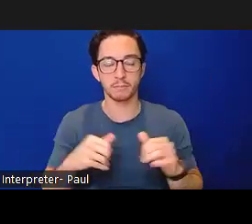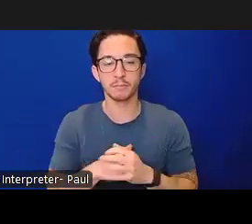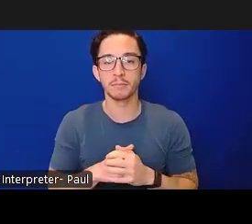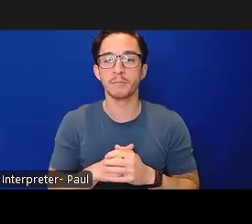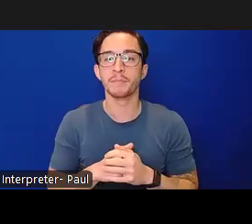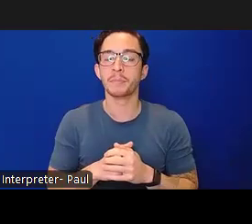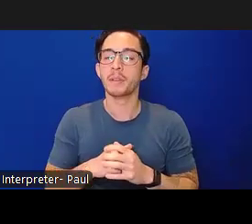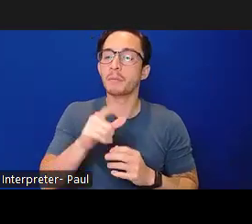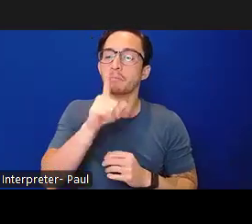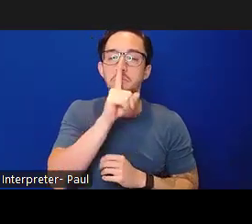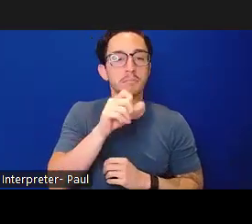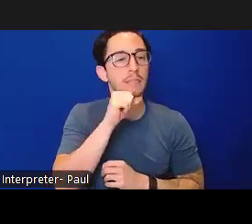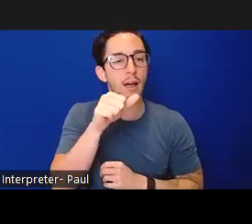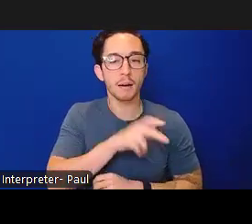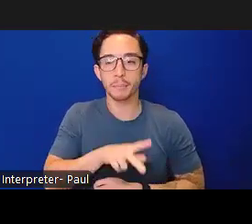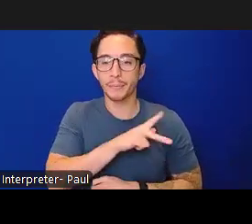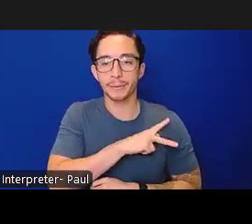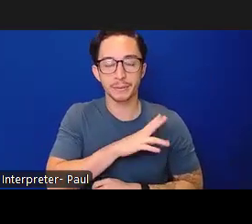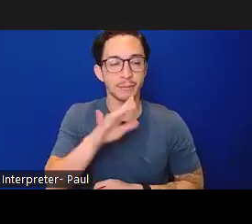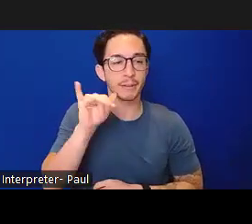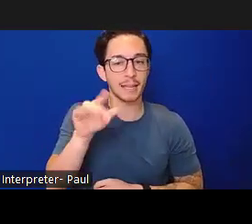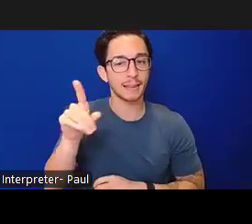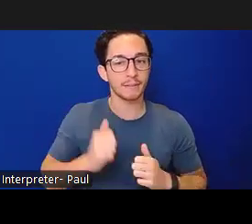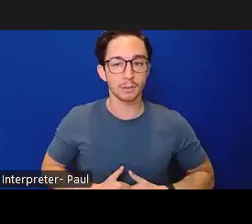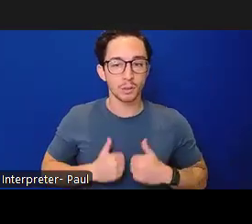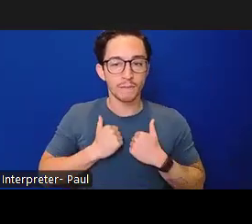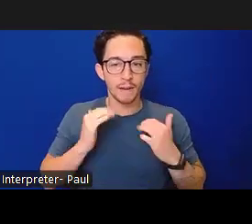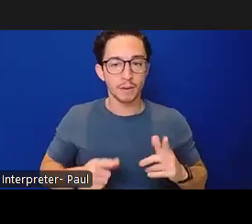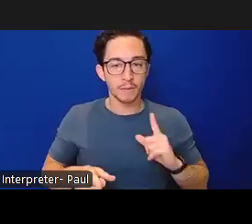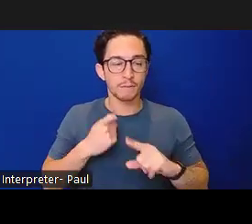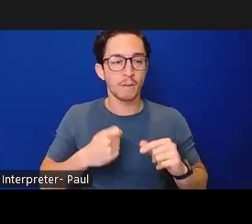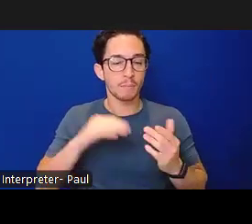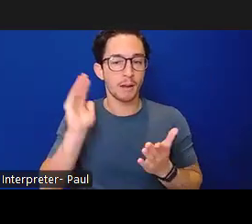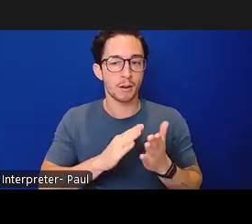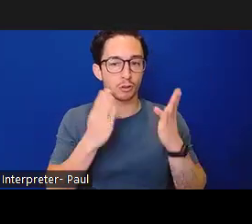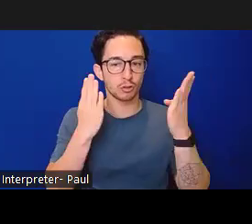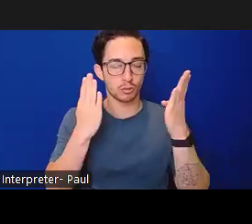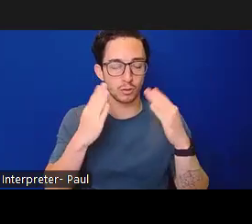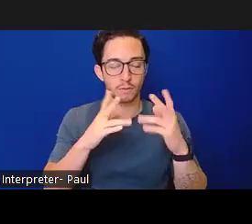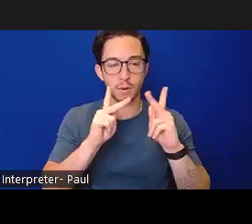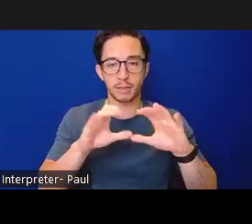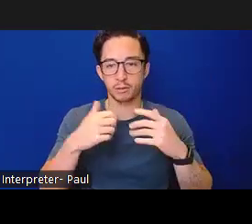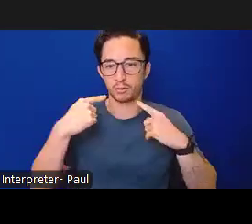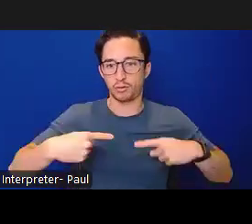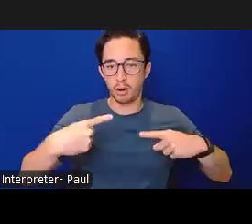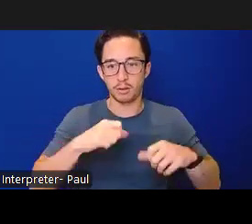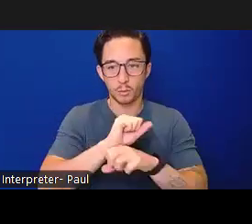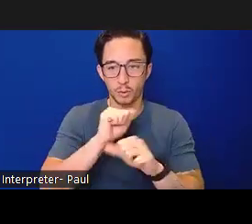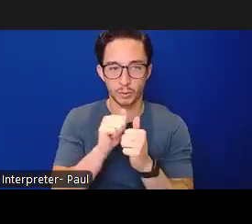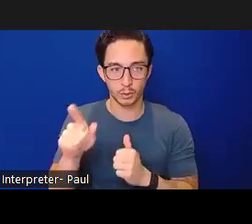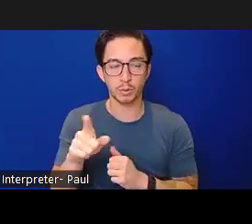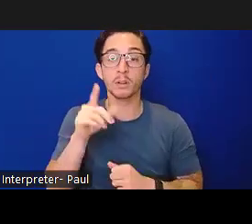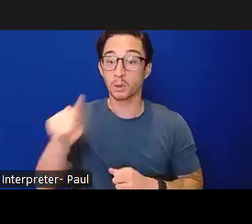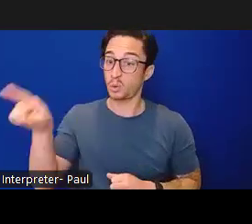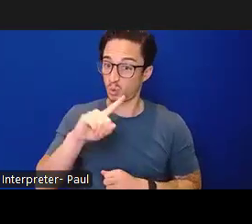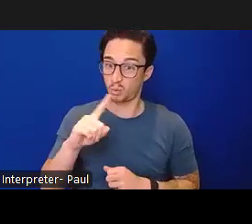So it's not personal when a survivor from an underserved population is struggling to work with you. You're a